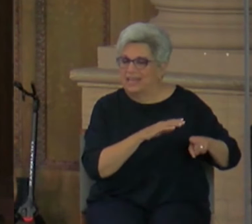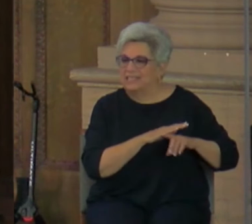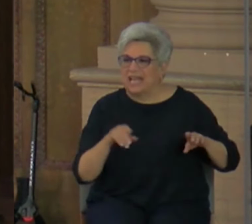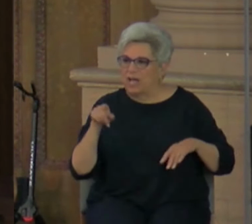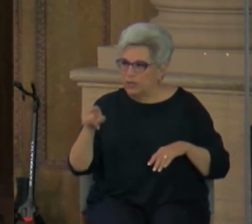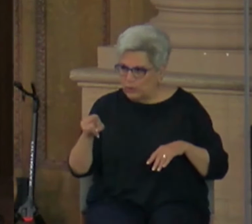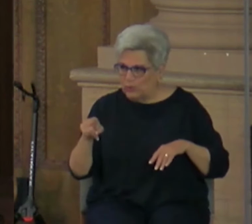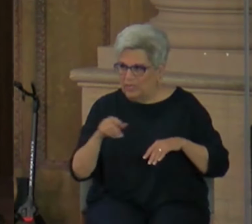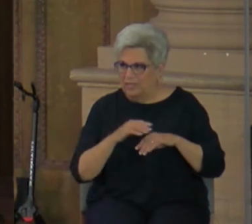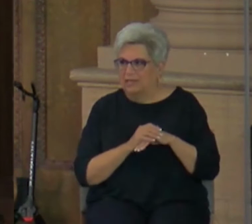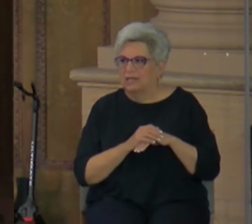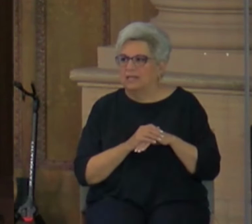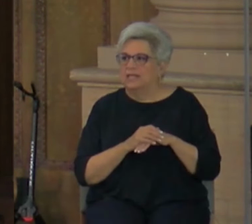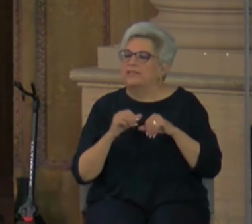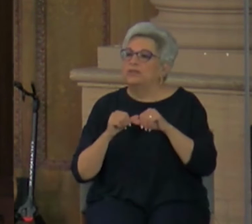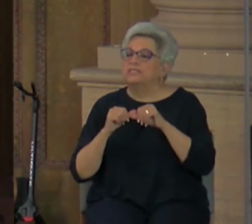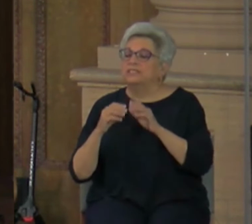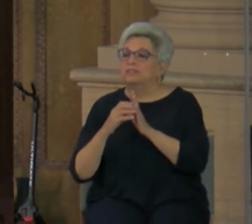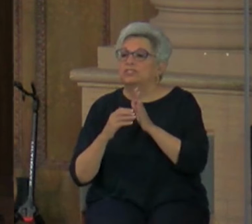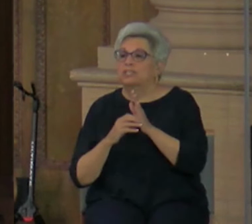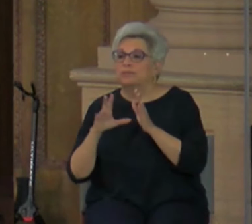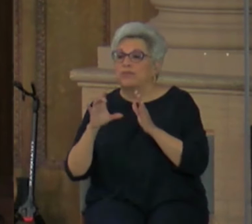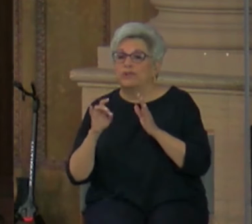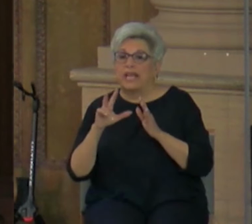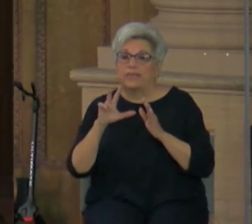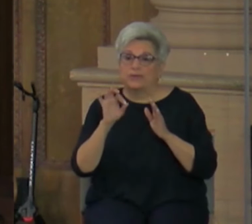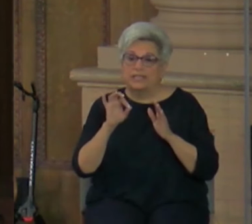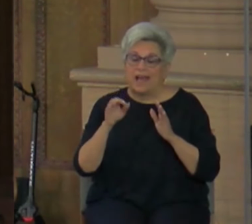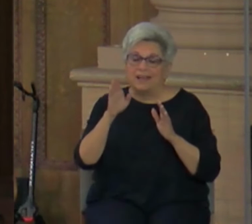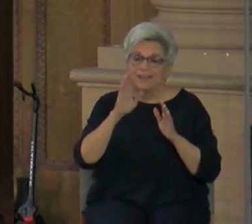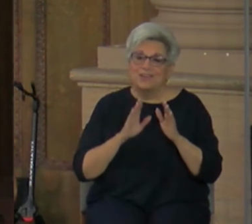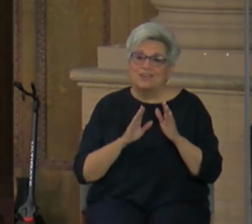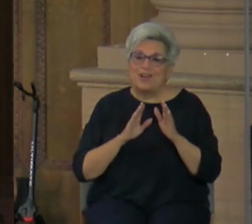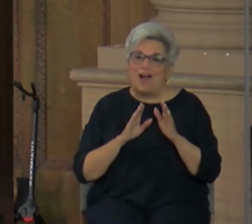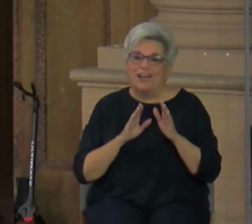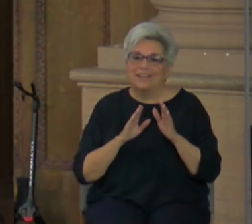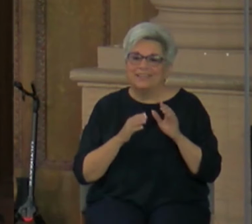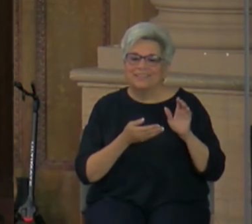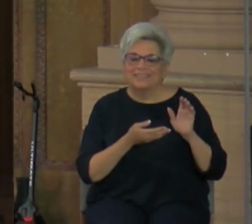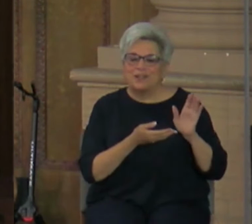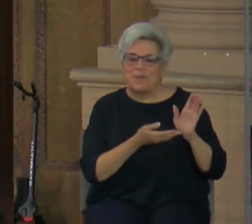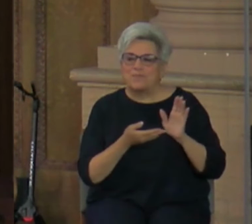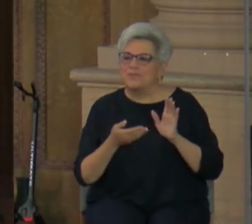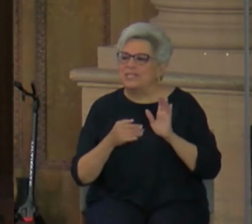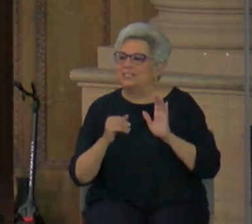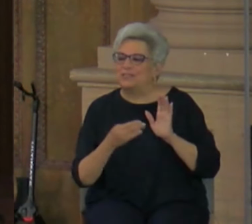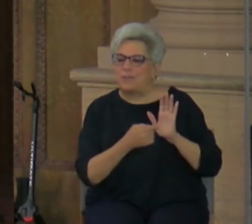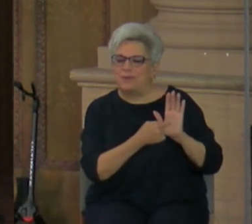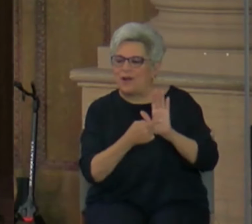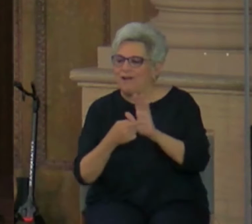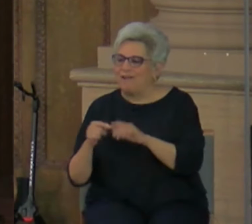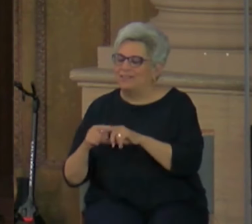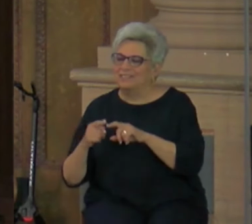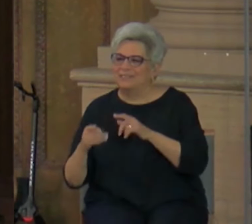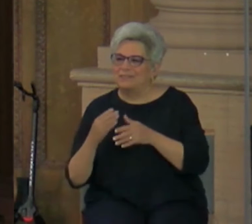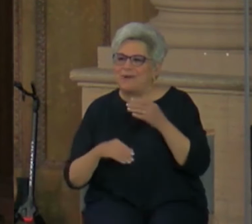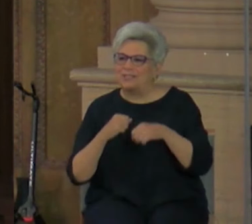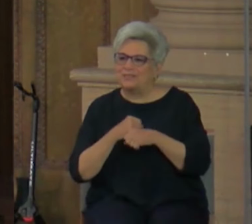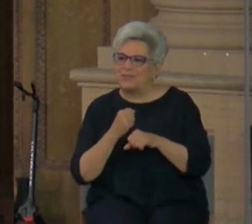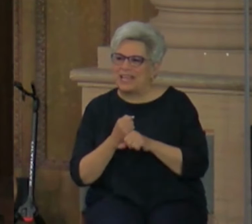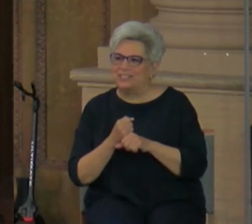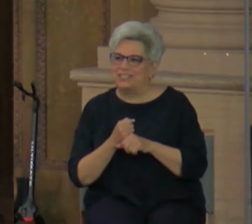And then you continue through chapters 38 and 39 in Job, and God takes Job on this tour, and he points out all of these aspects of his creation